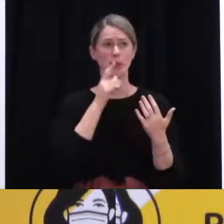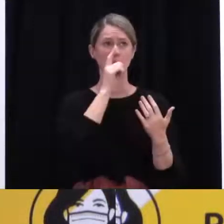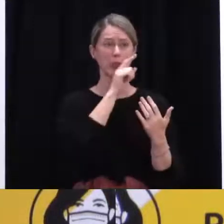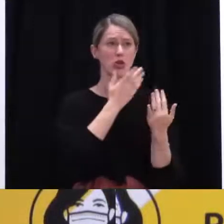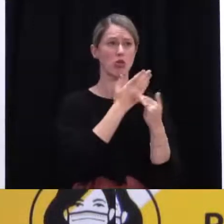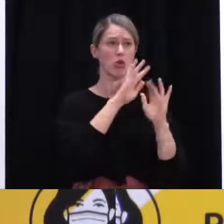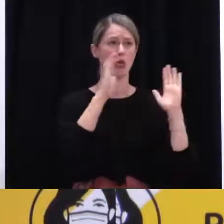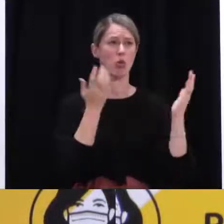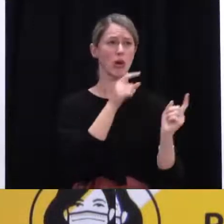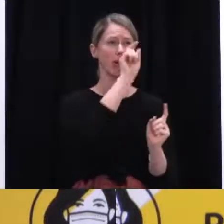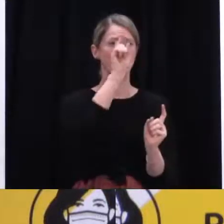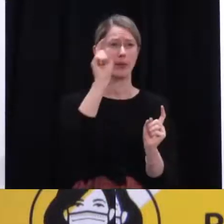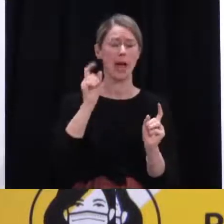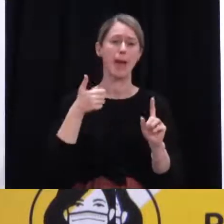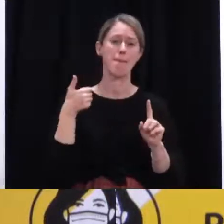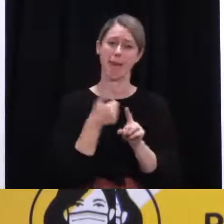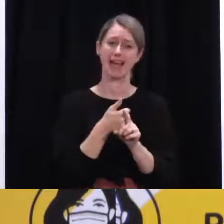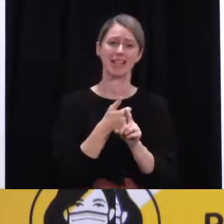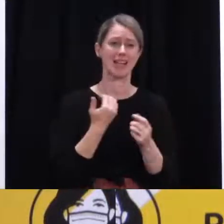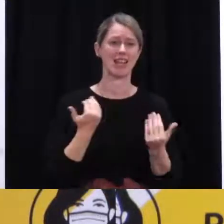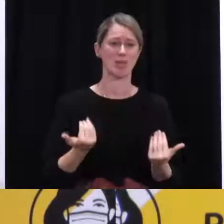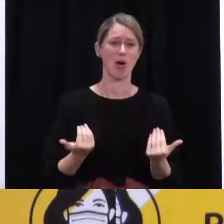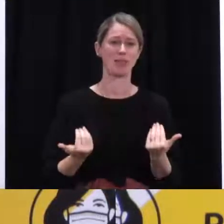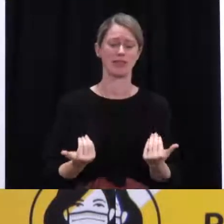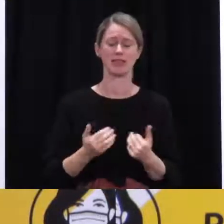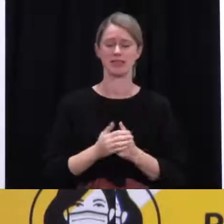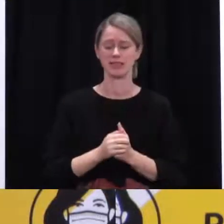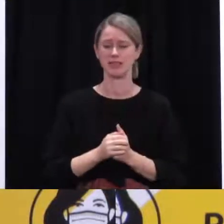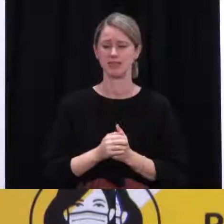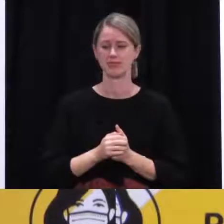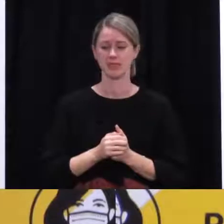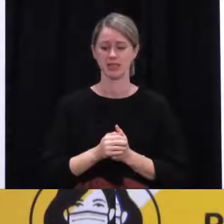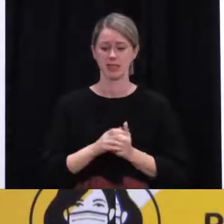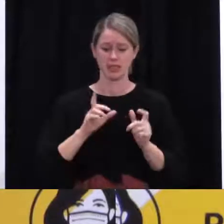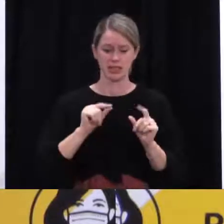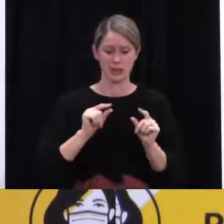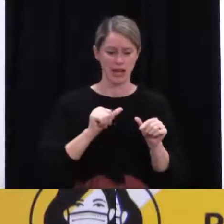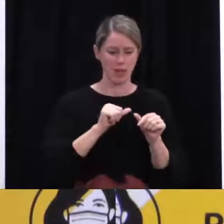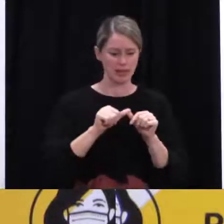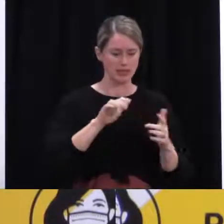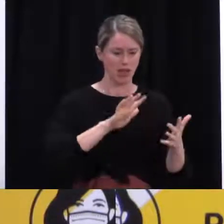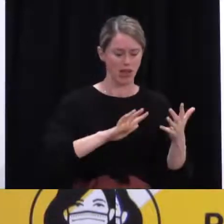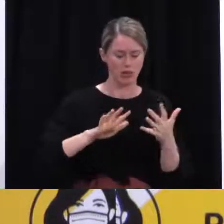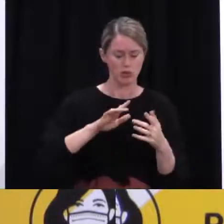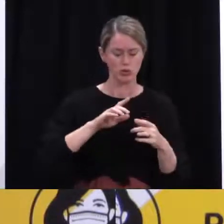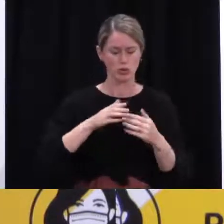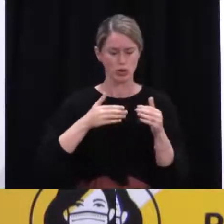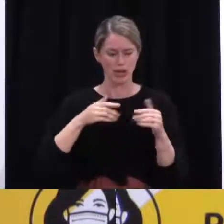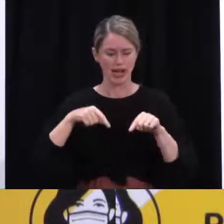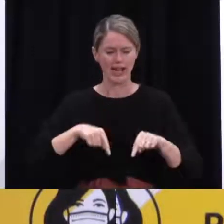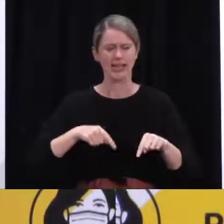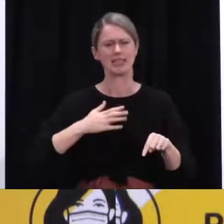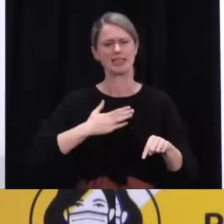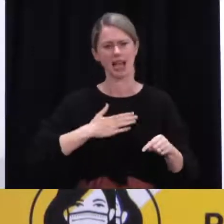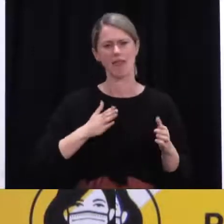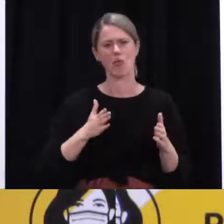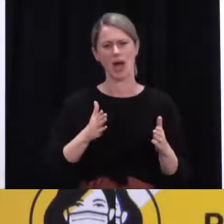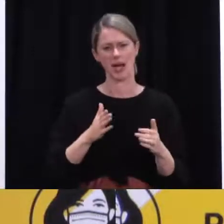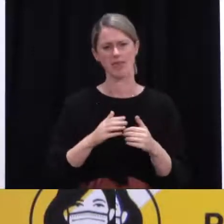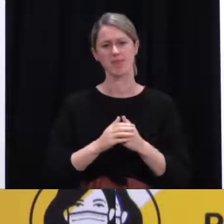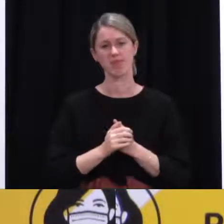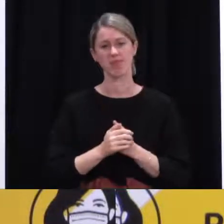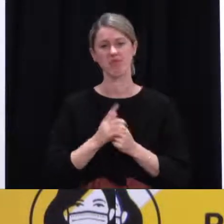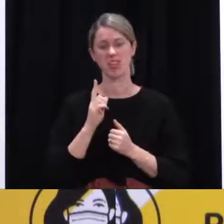around the globe who are affected by that at the moment, and we are doing what we can do, and we're doing what we can do safely. There